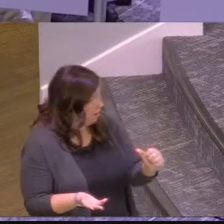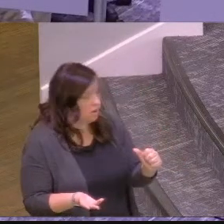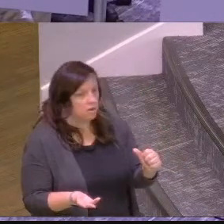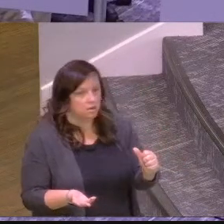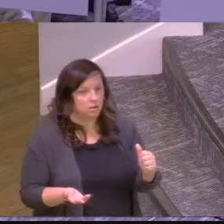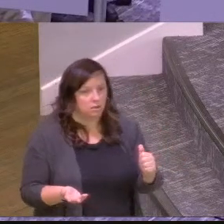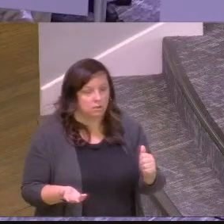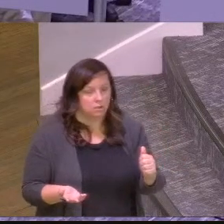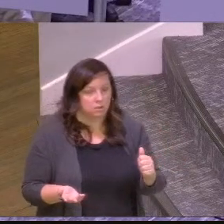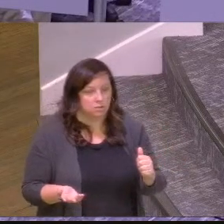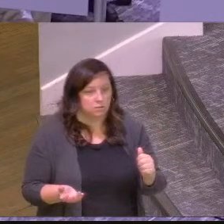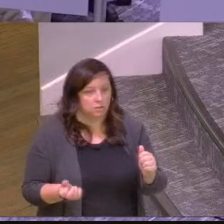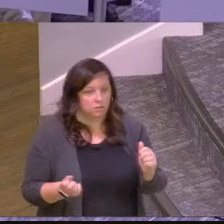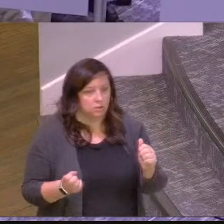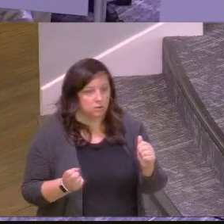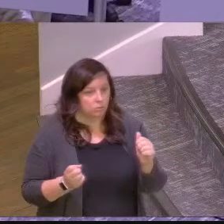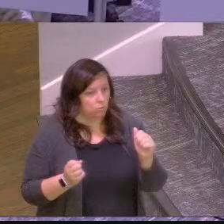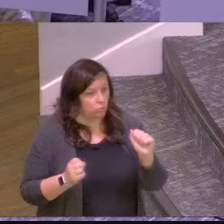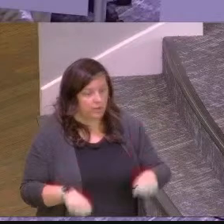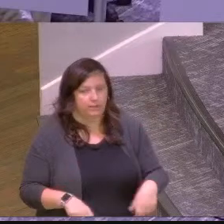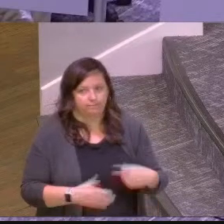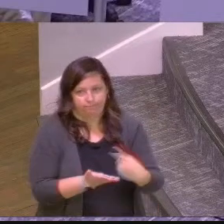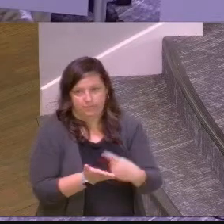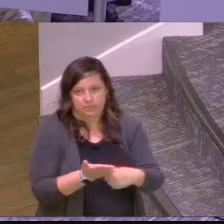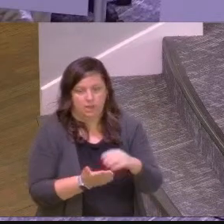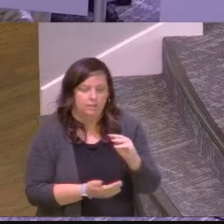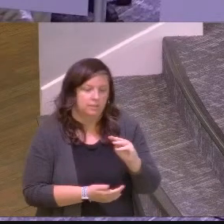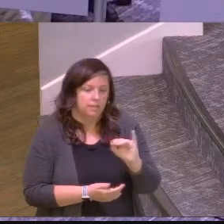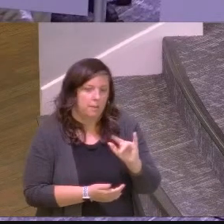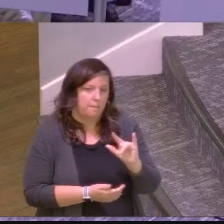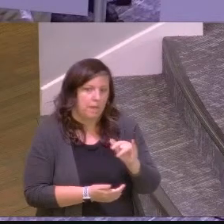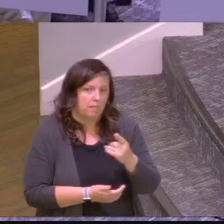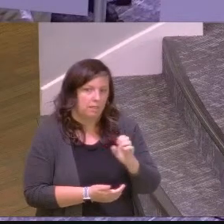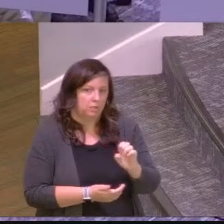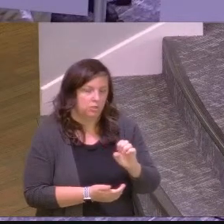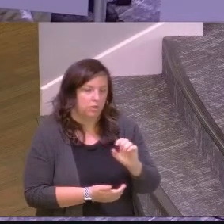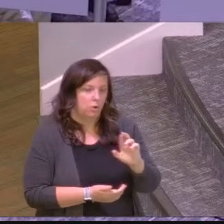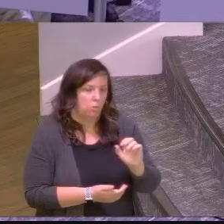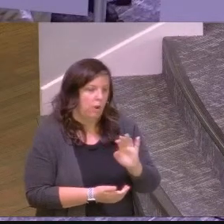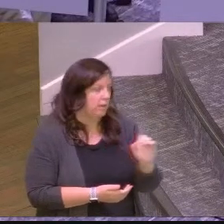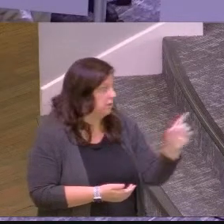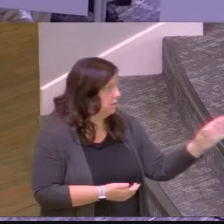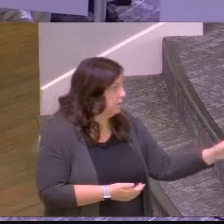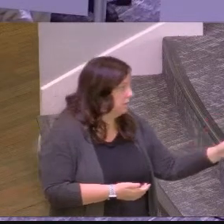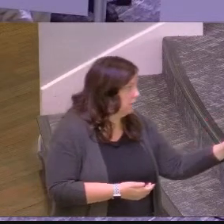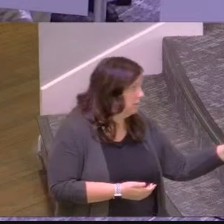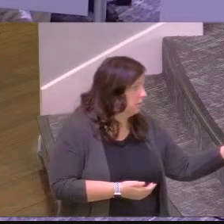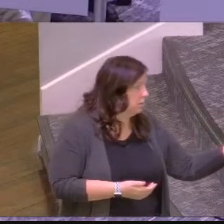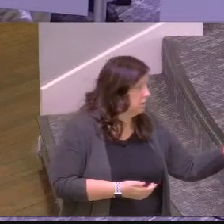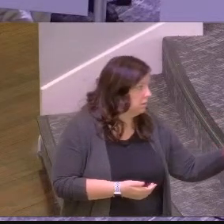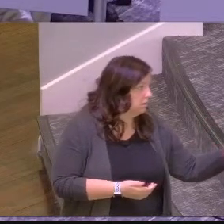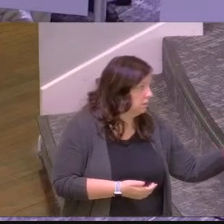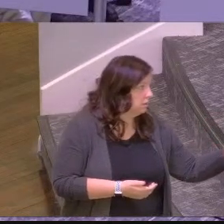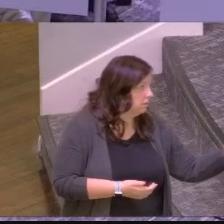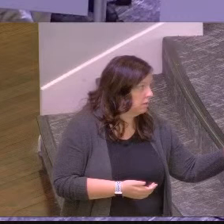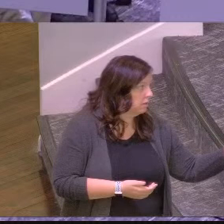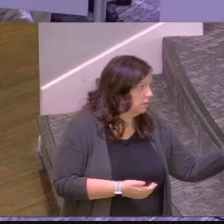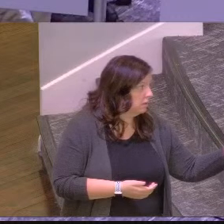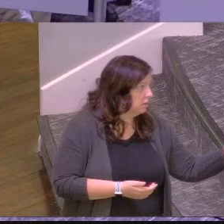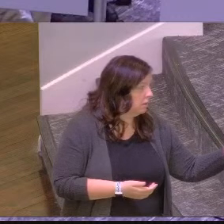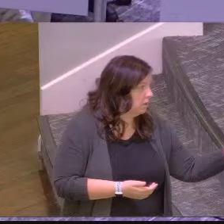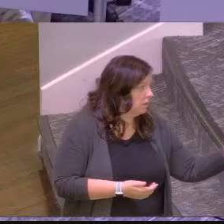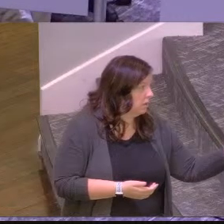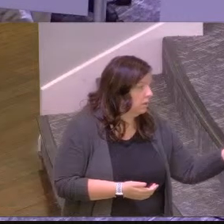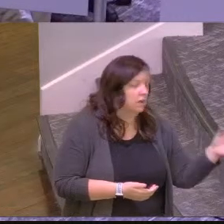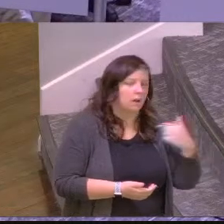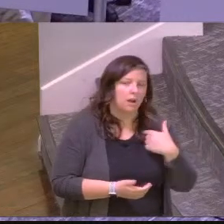roll into the millage rate discussion. I'd just like to put a pin in the community schools line item that